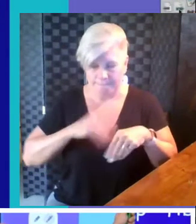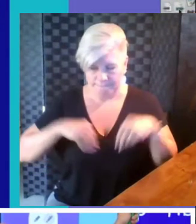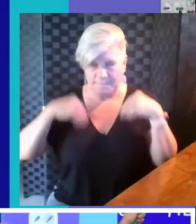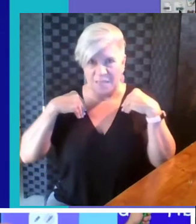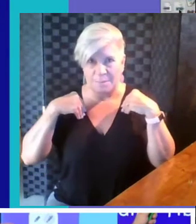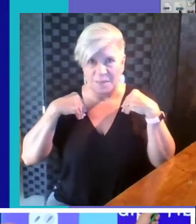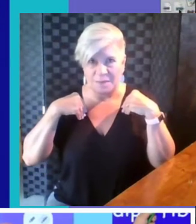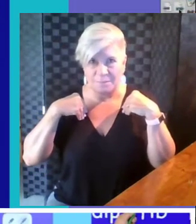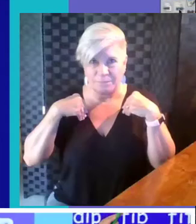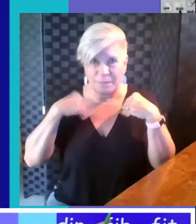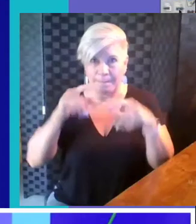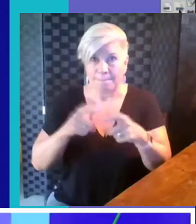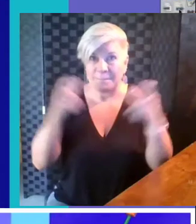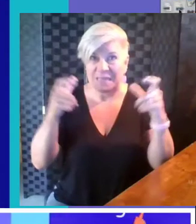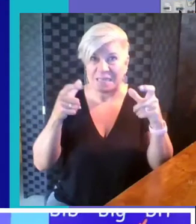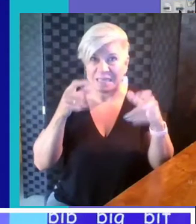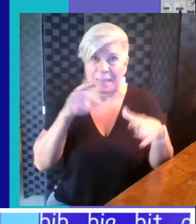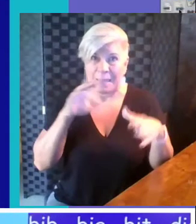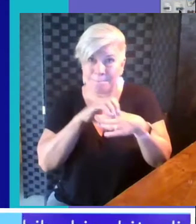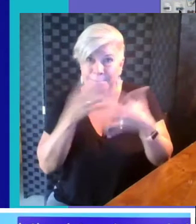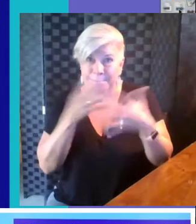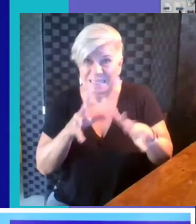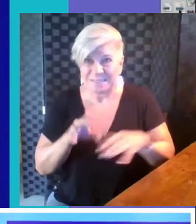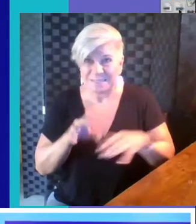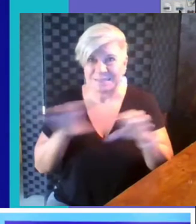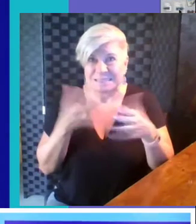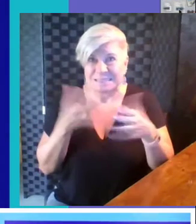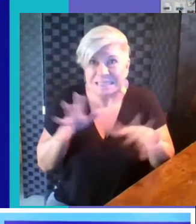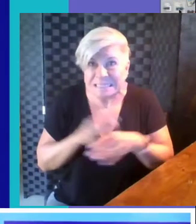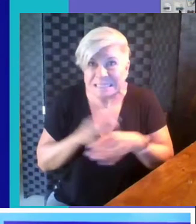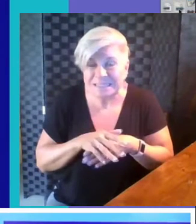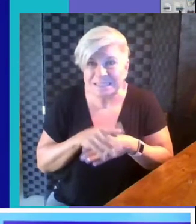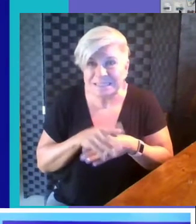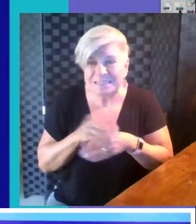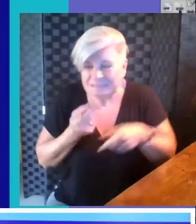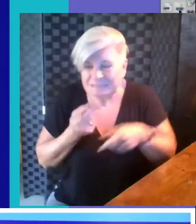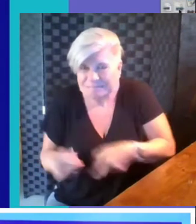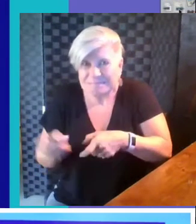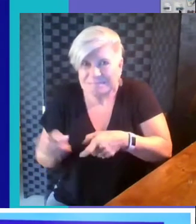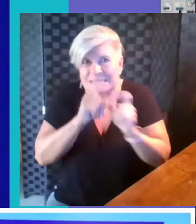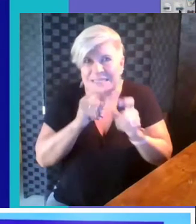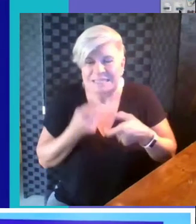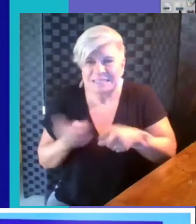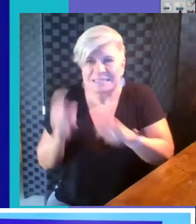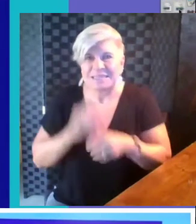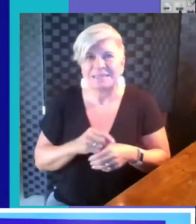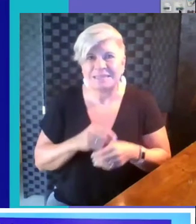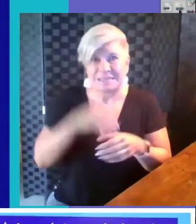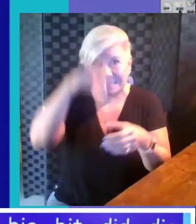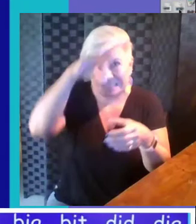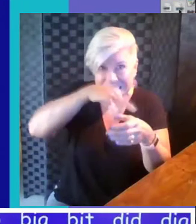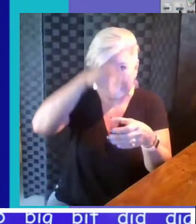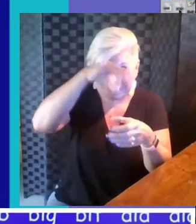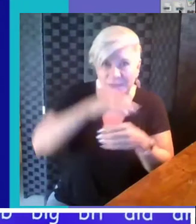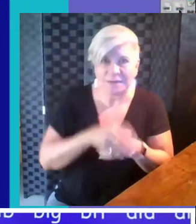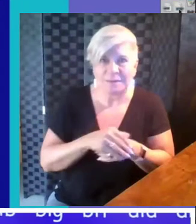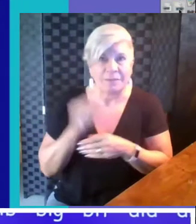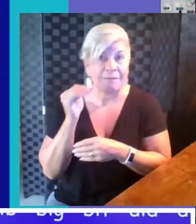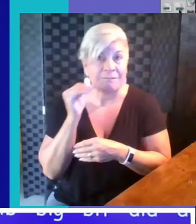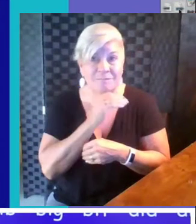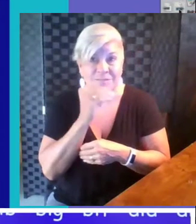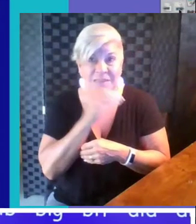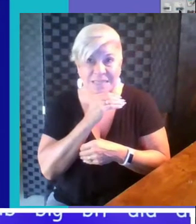Bib, big, bit, did, dig,